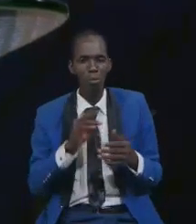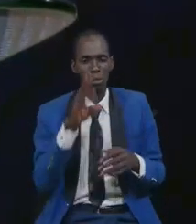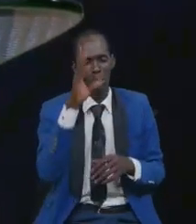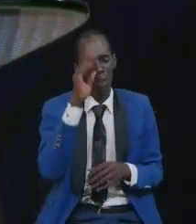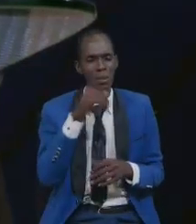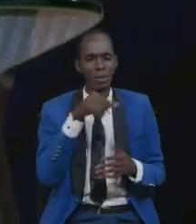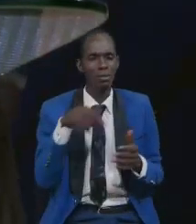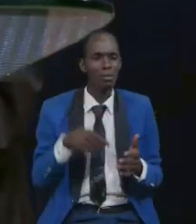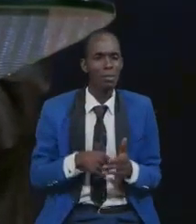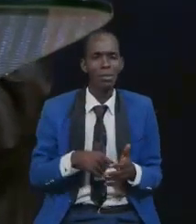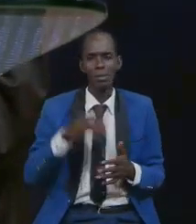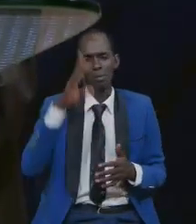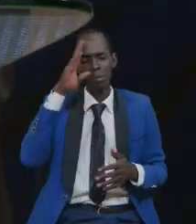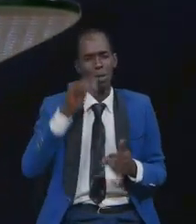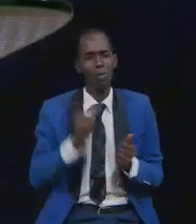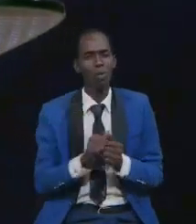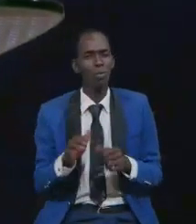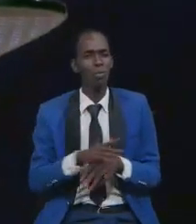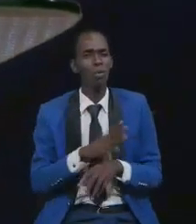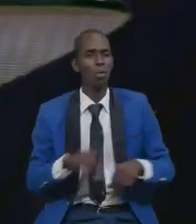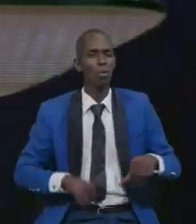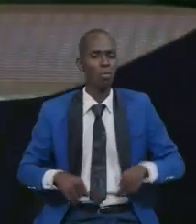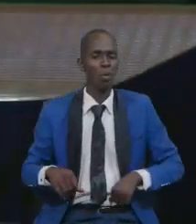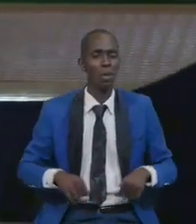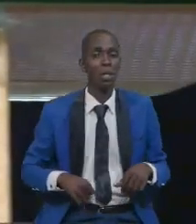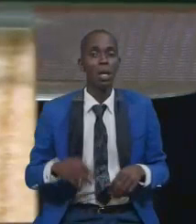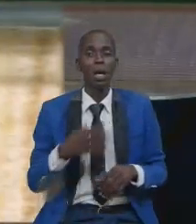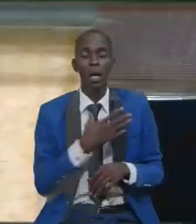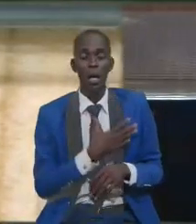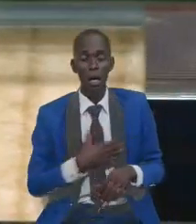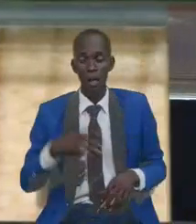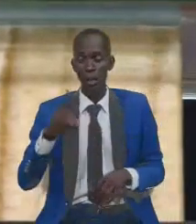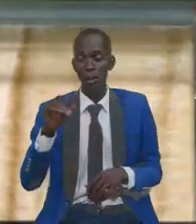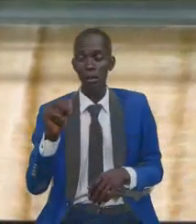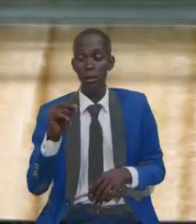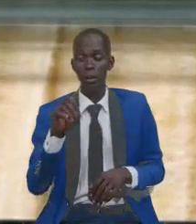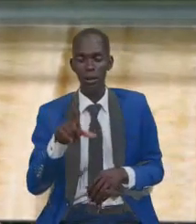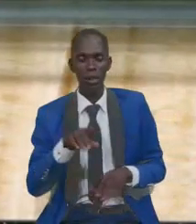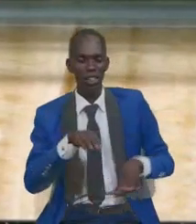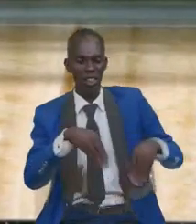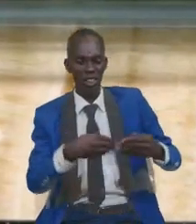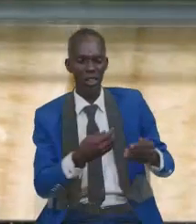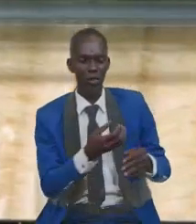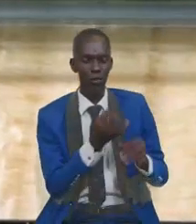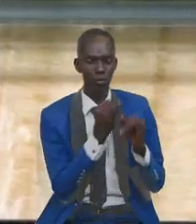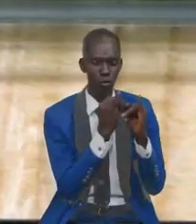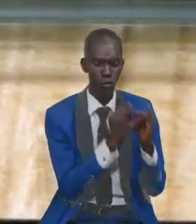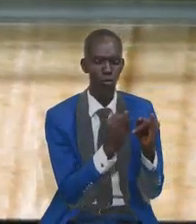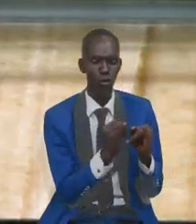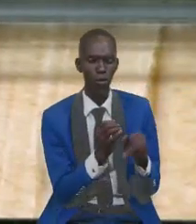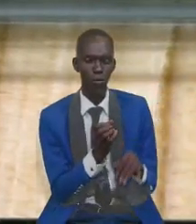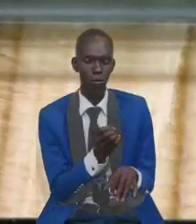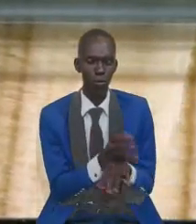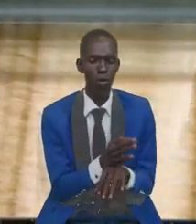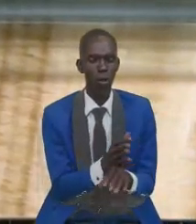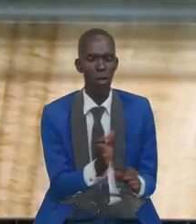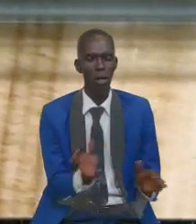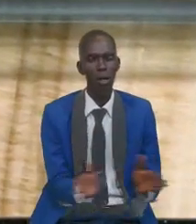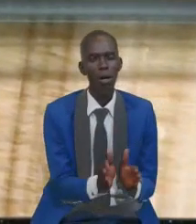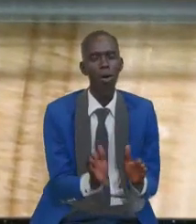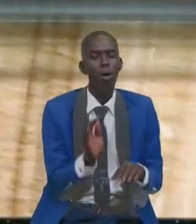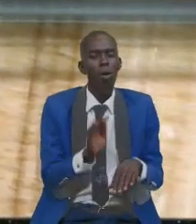the word came from Daniel, and Daniel gave him instruction, exhortation as to how